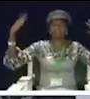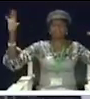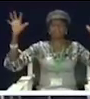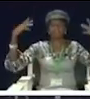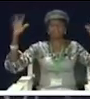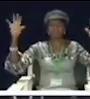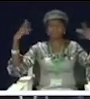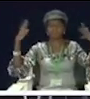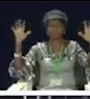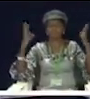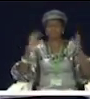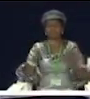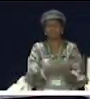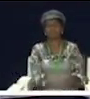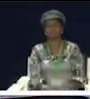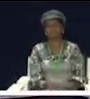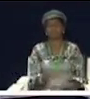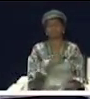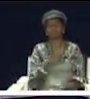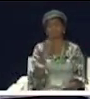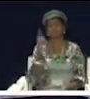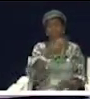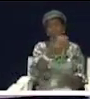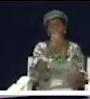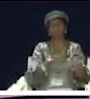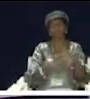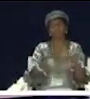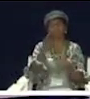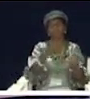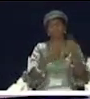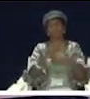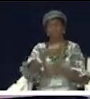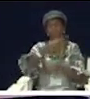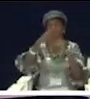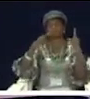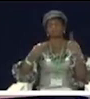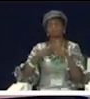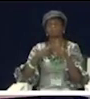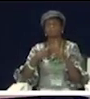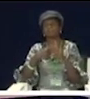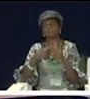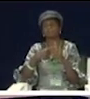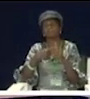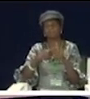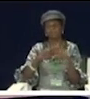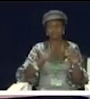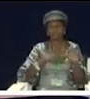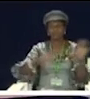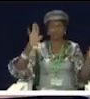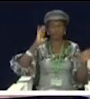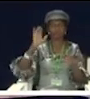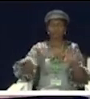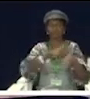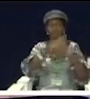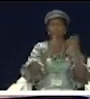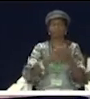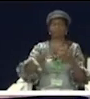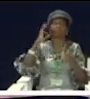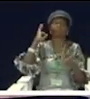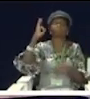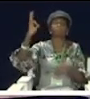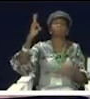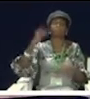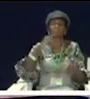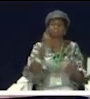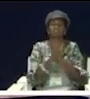You know, I told you a time will come when My children will do all the preaching, and I